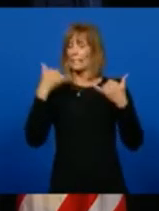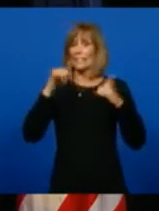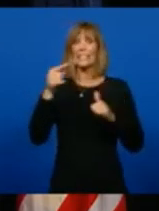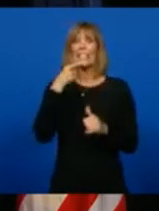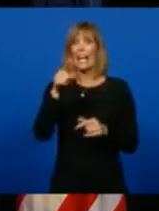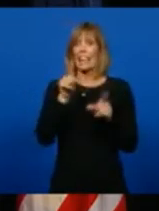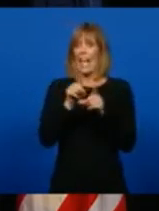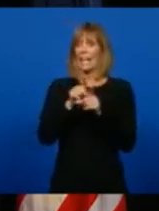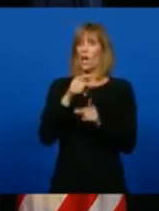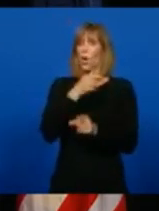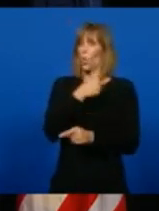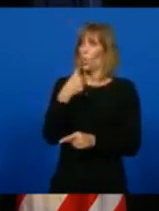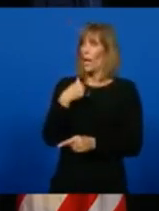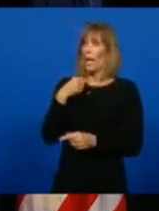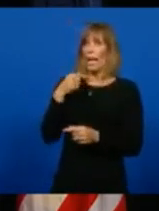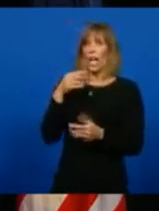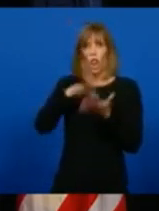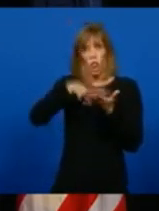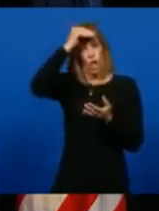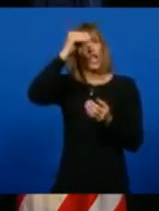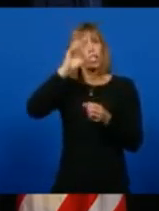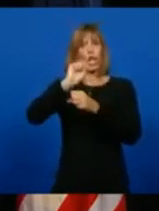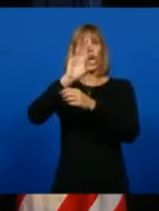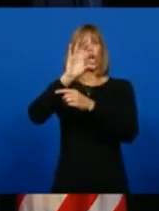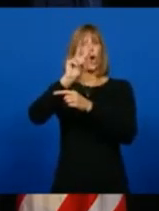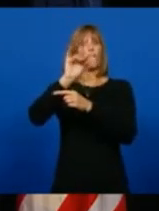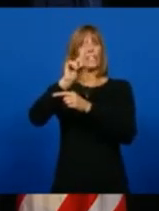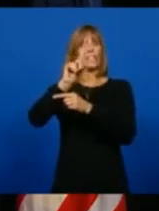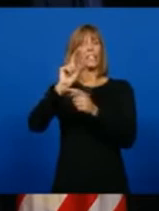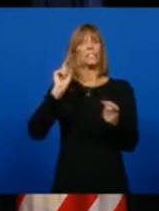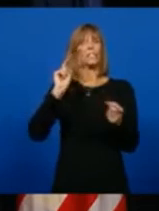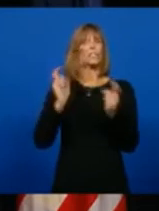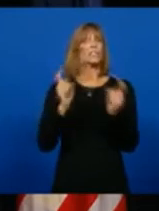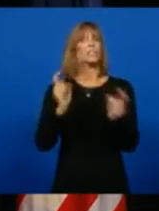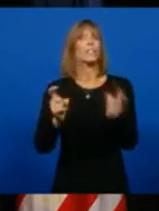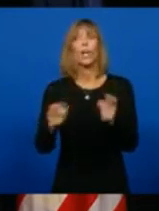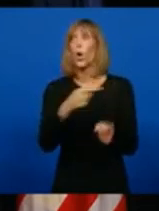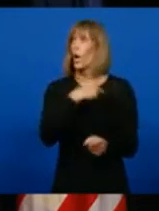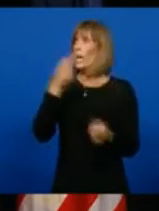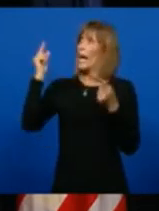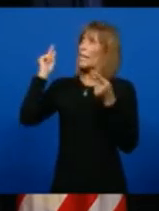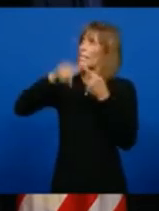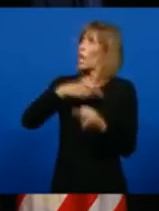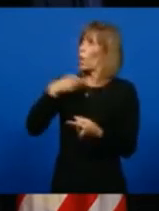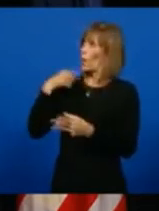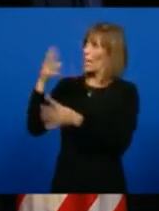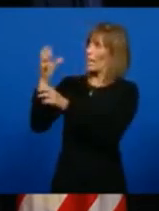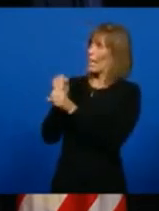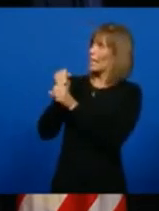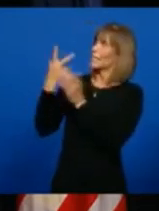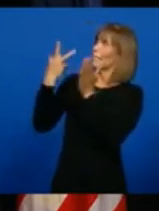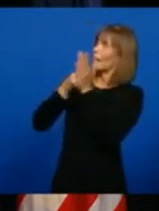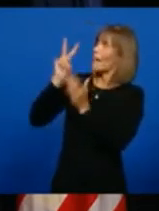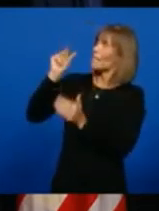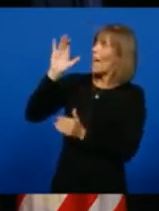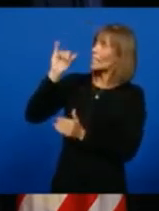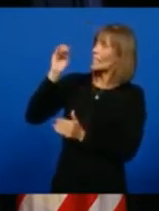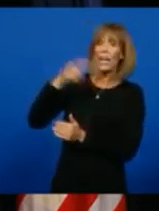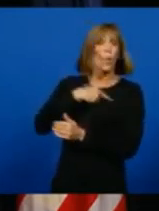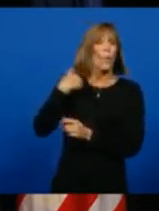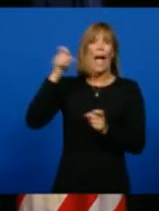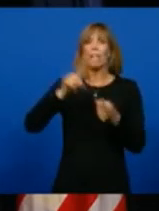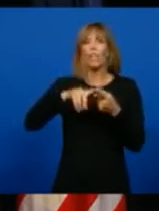as we learn to live with COVID-19 until we have a vaccine, we have to learn to live with it, and we have to start to bring